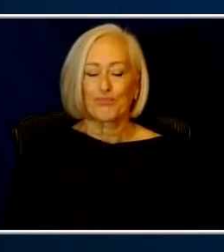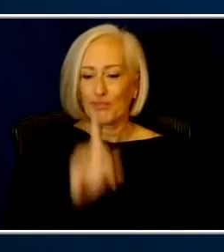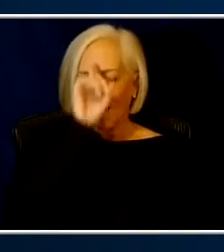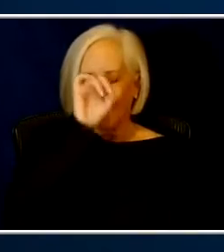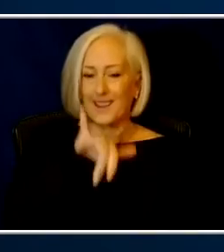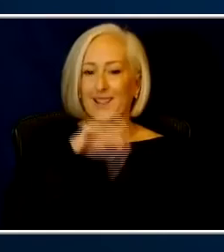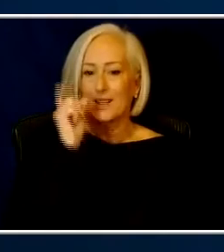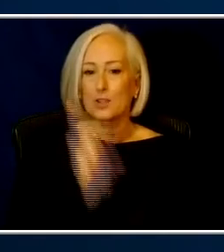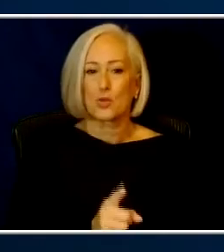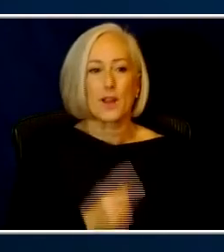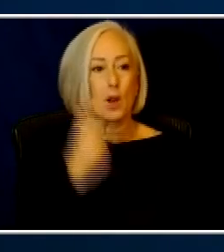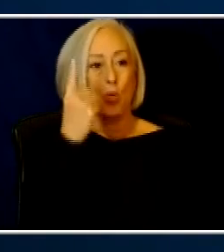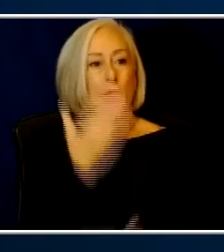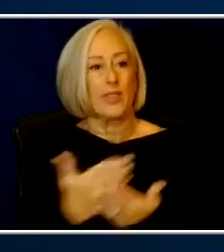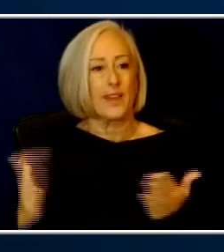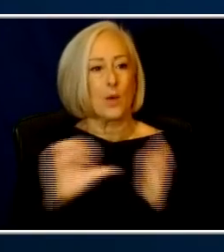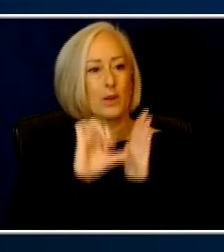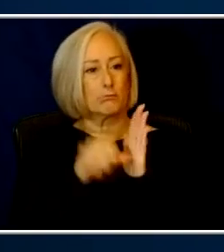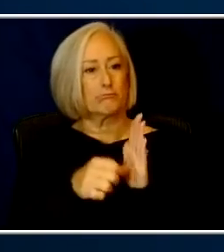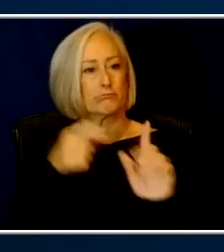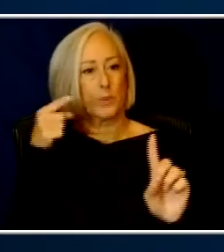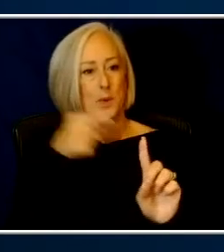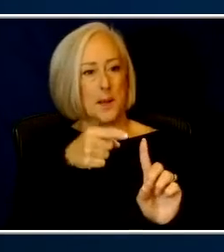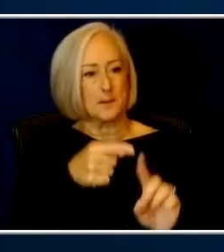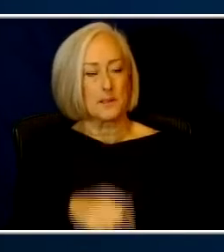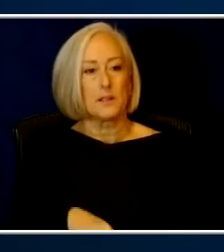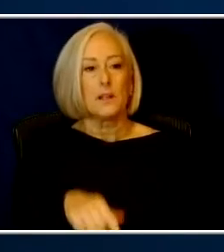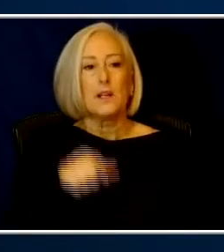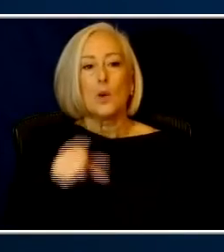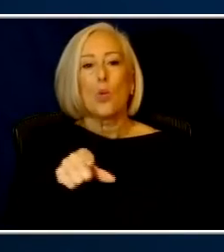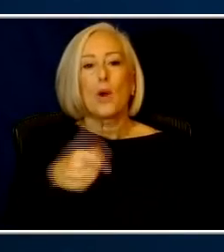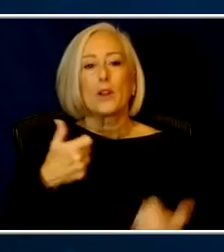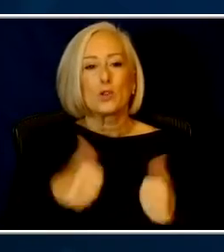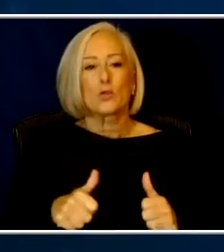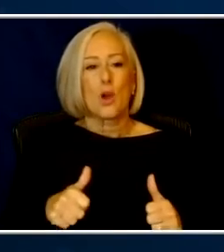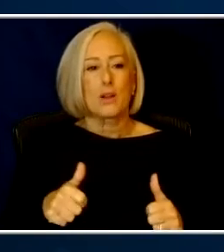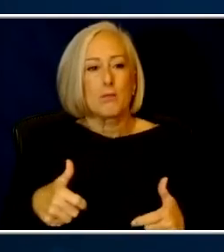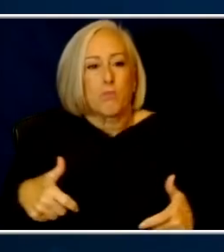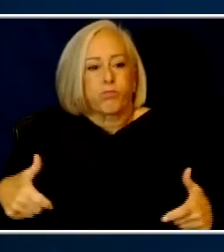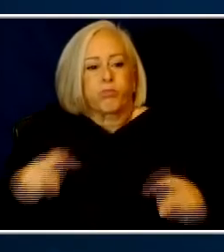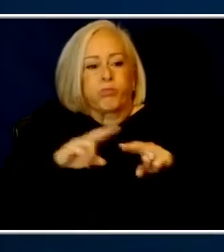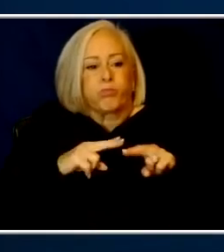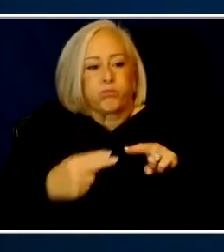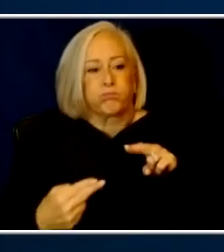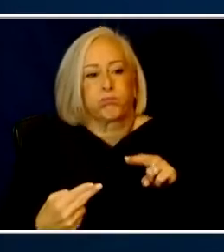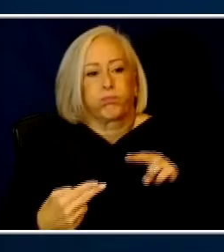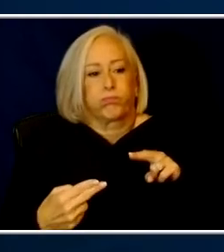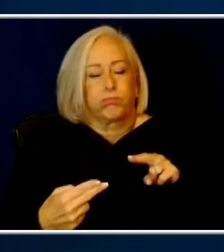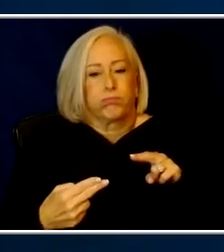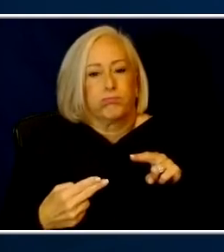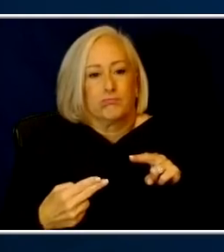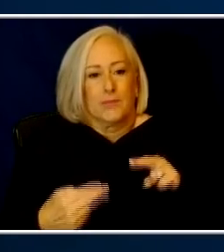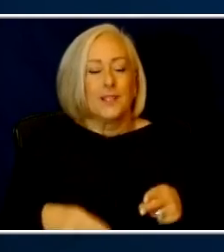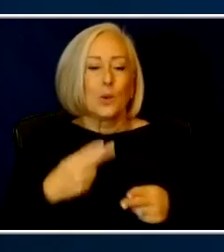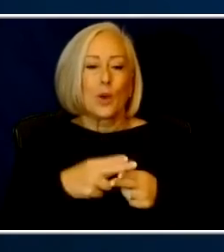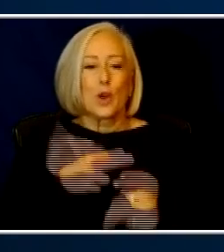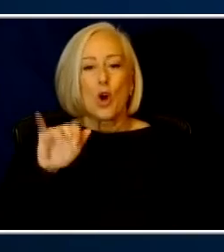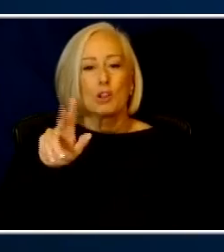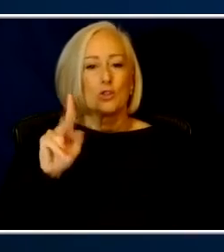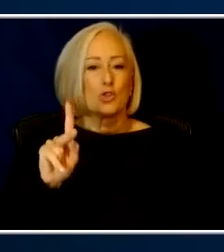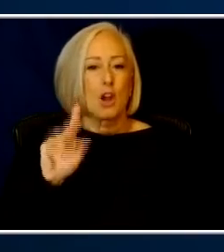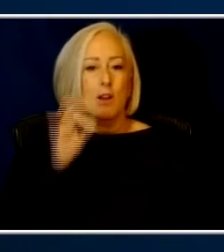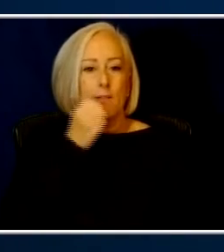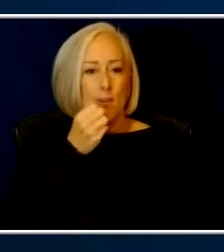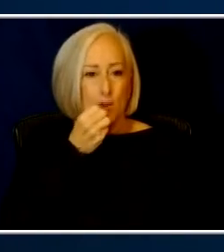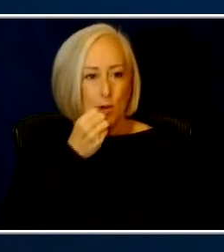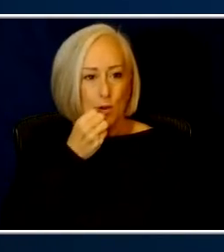thing I want to point out. When we're trying to lose weight, we call it junk food. When we're trying to relieve stress, we call it comfort food because we want to feel better about it. But